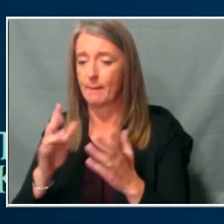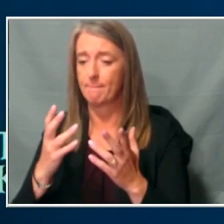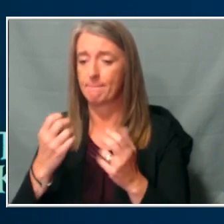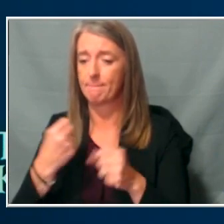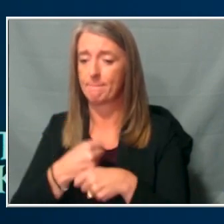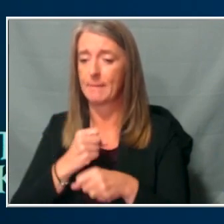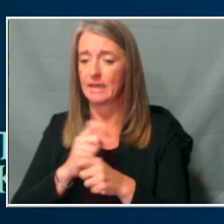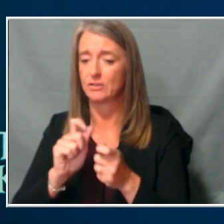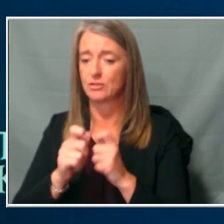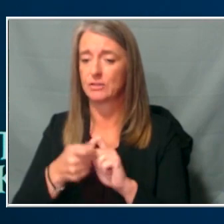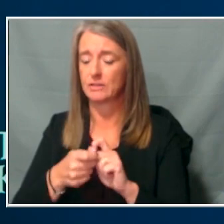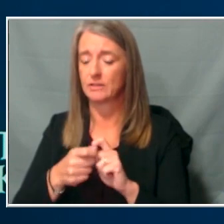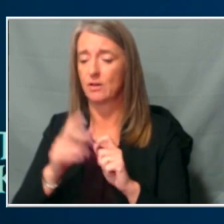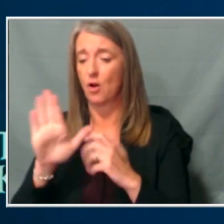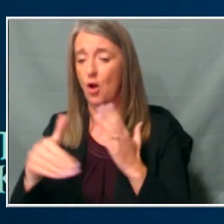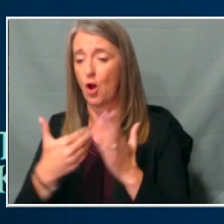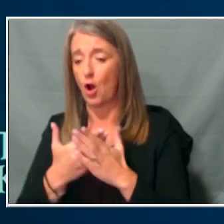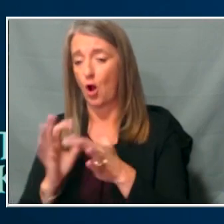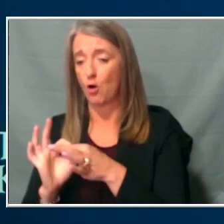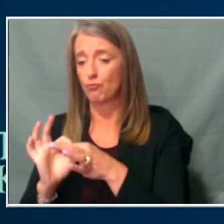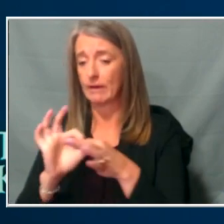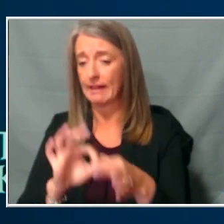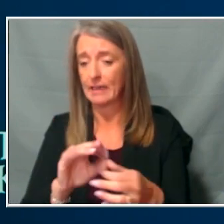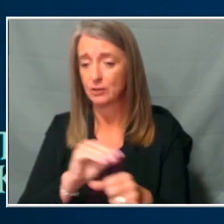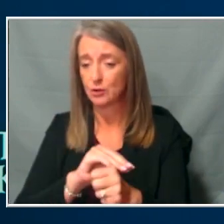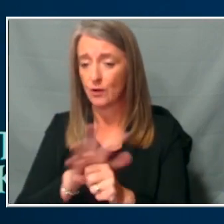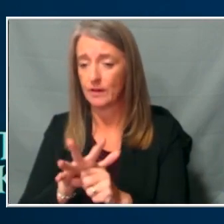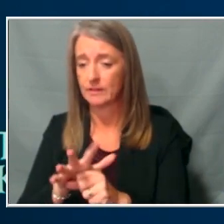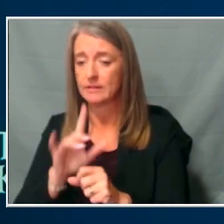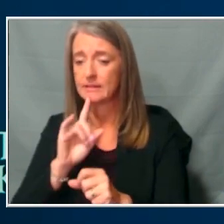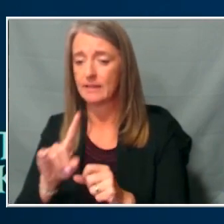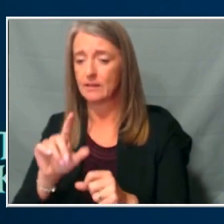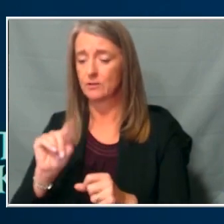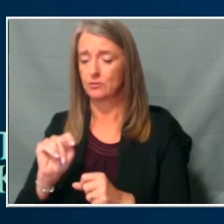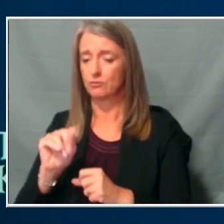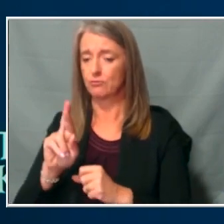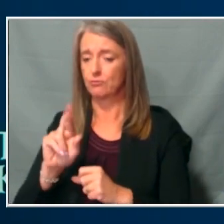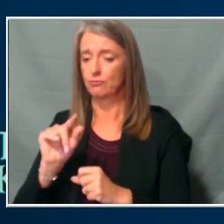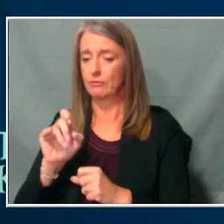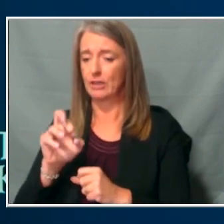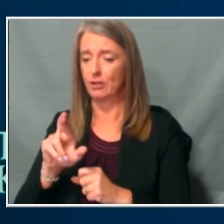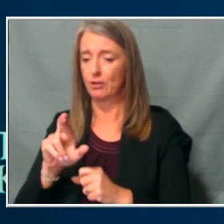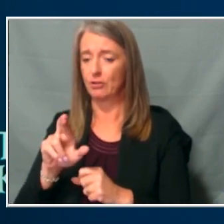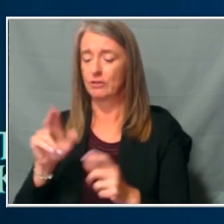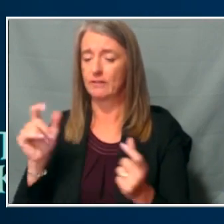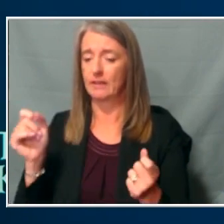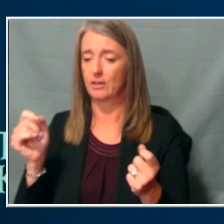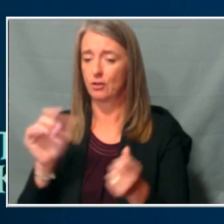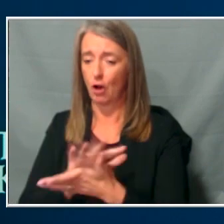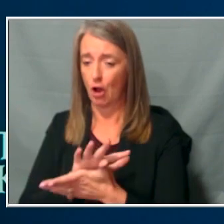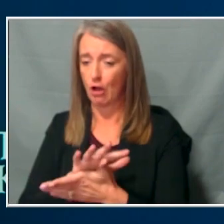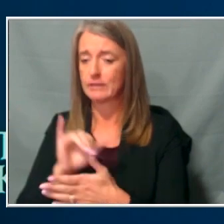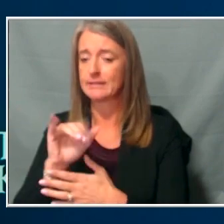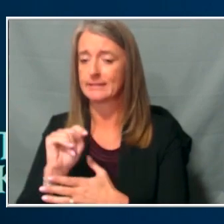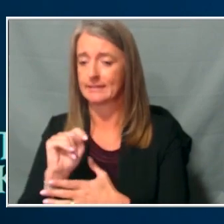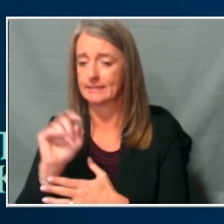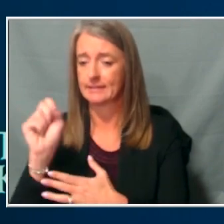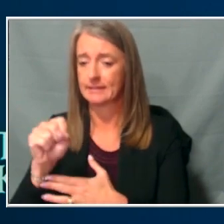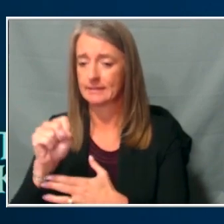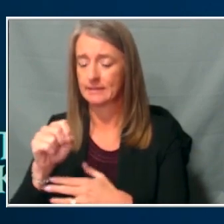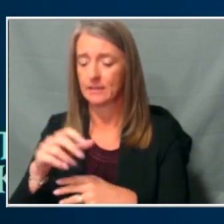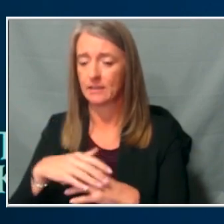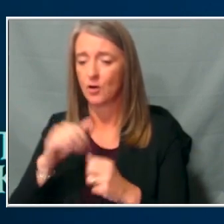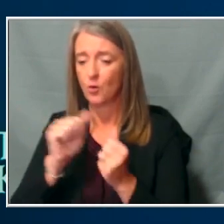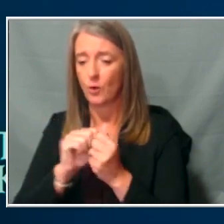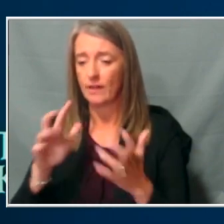hard to say whether it was all related to COVID, but it was certainly the trigger that caused us and brought the attention to it. And without that, I don't think we